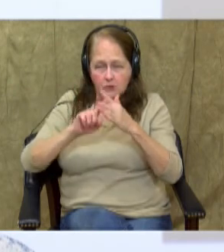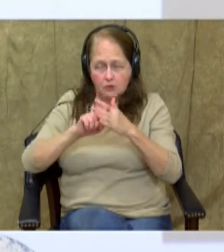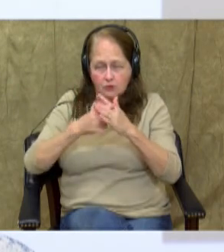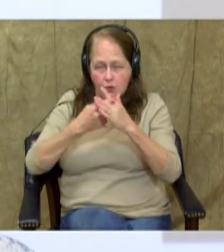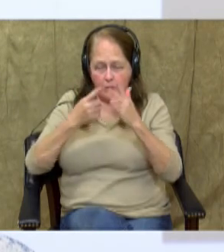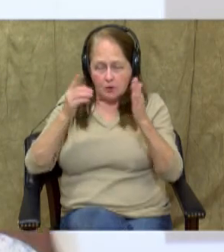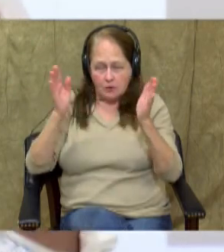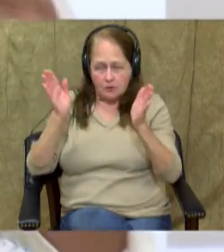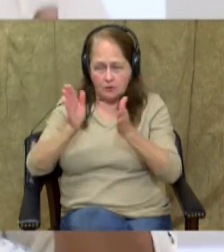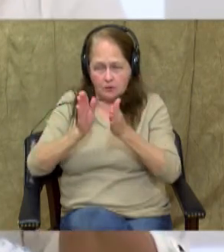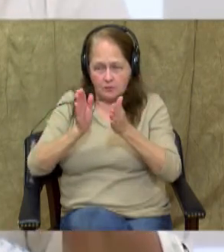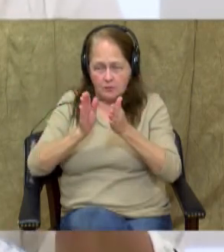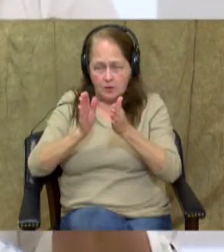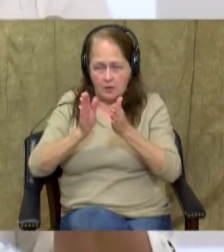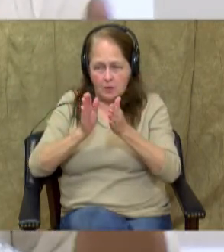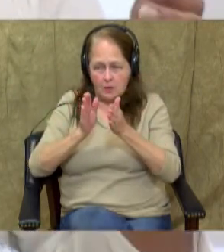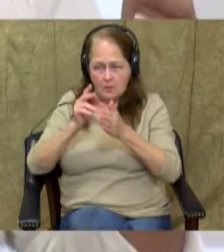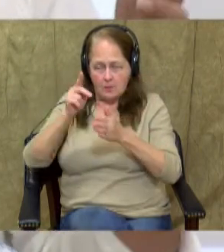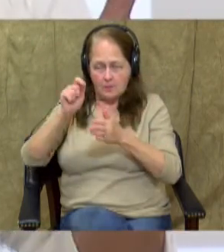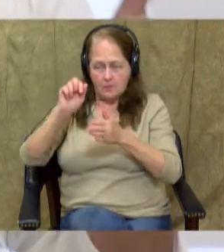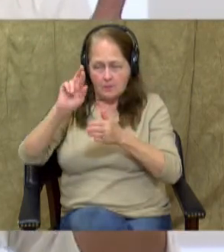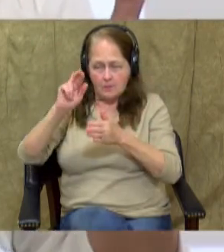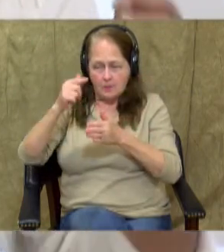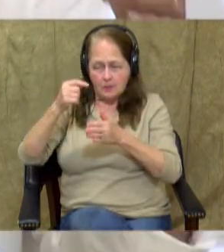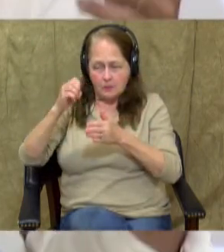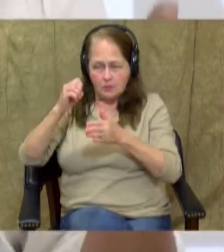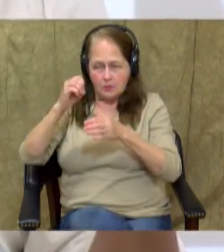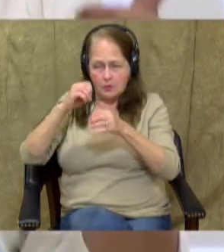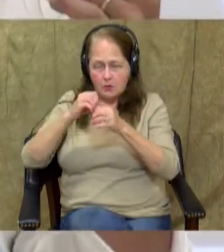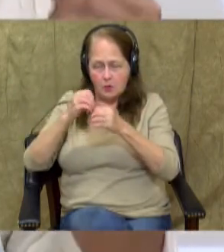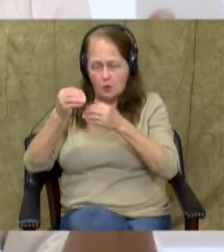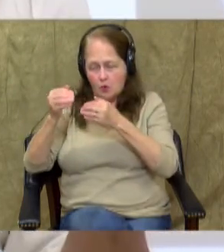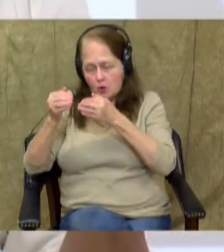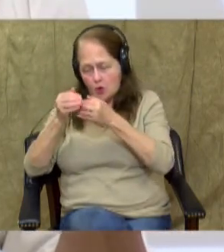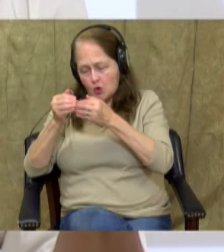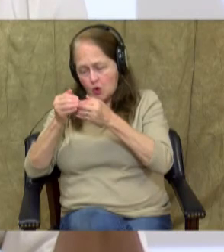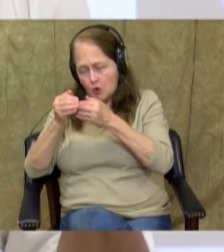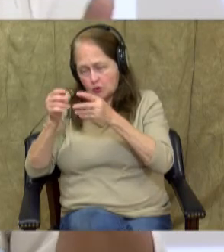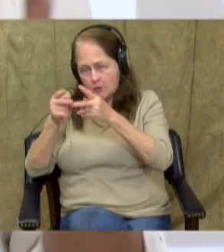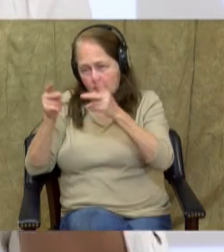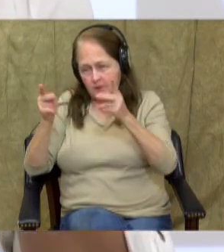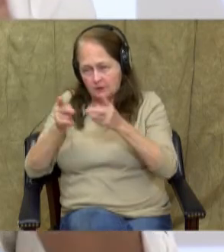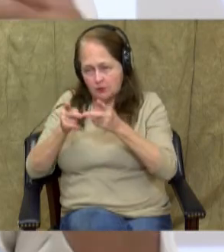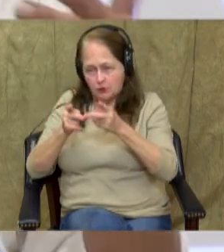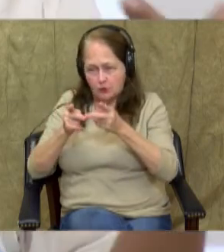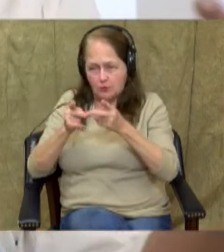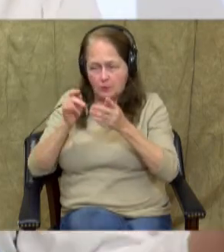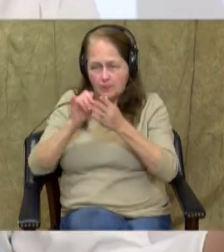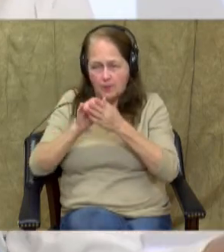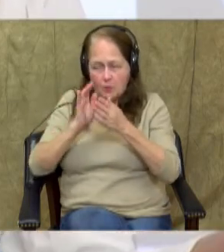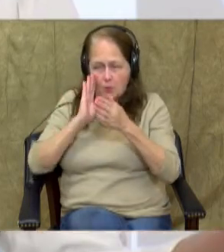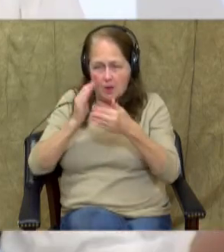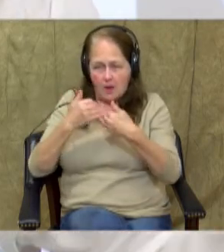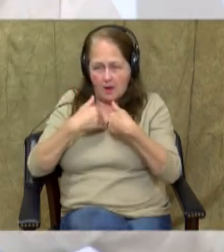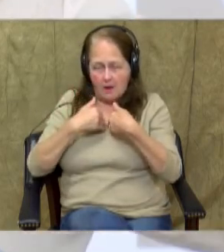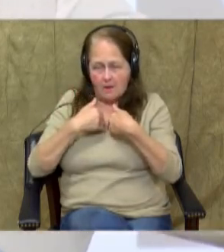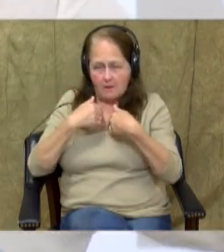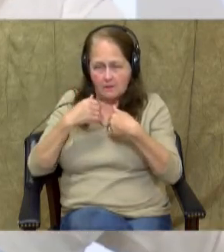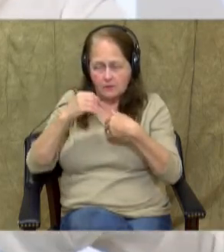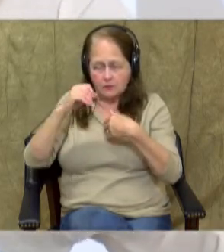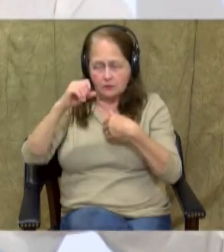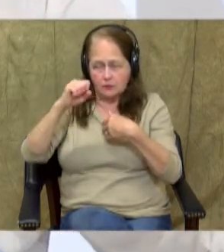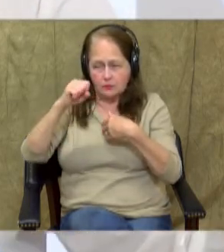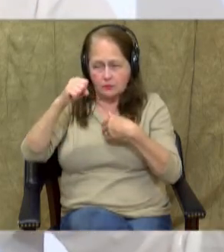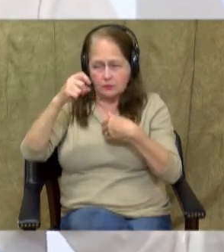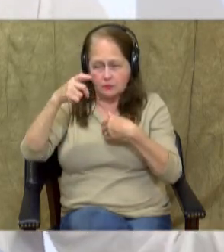small. At perigee, when the moon is in those closest positions, the moon, that's when we have these super moons where the moon